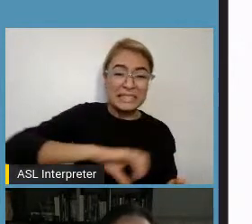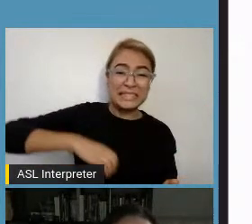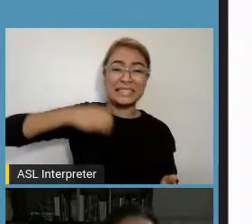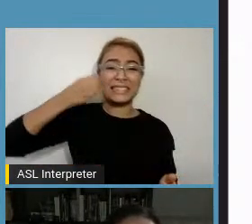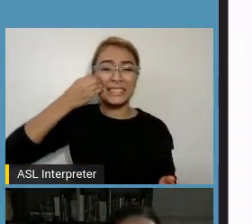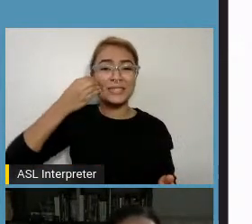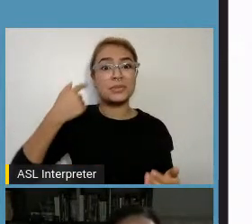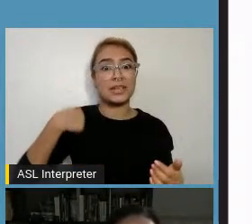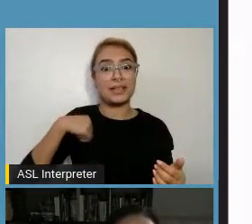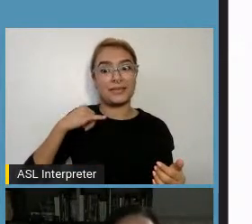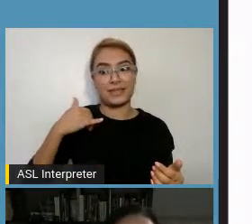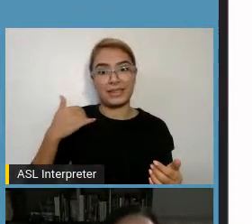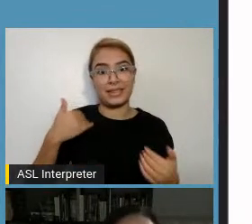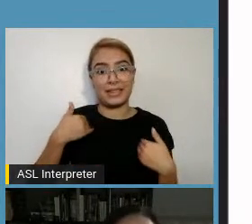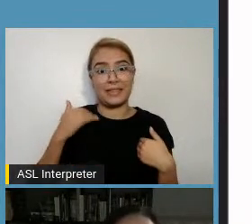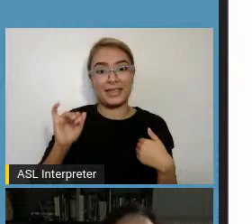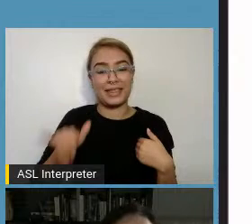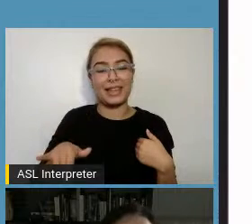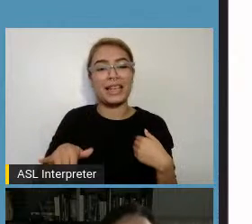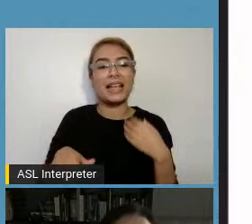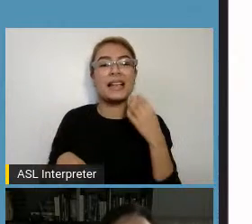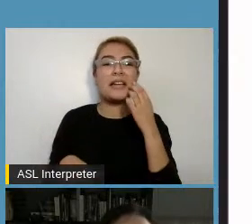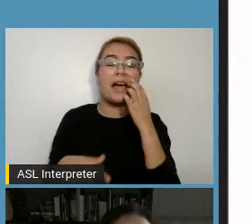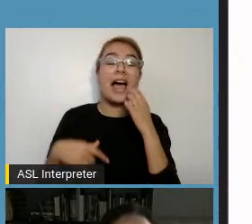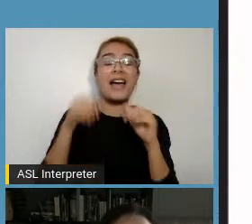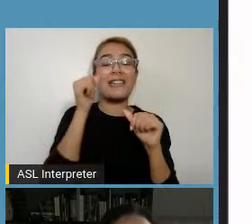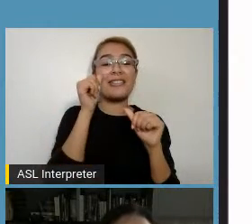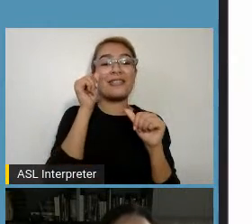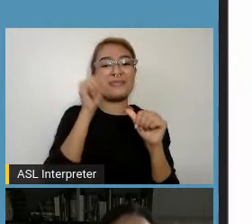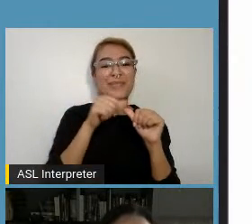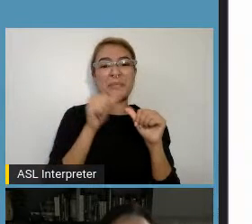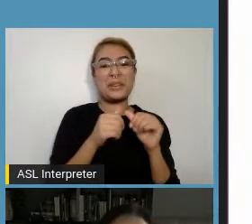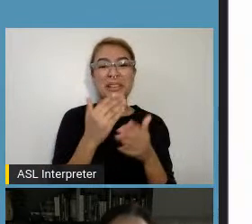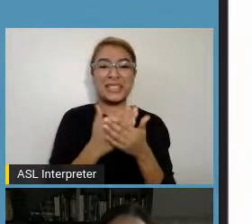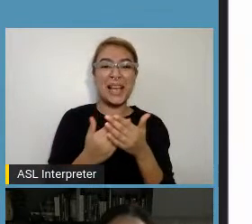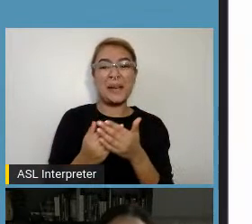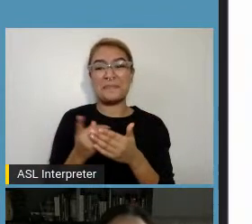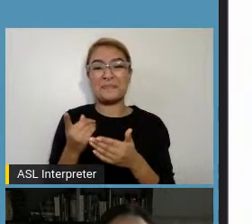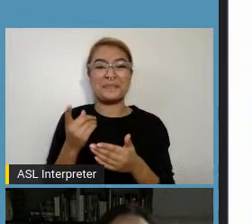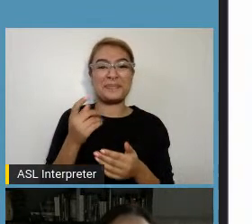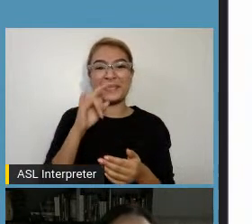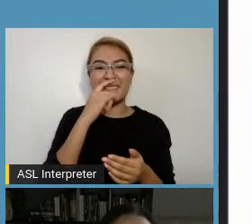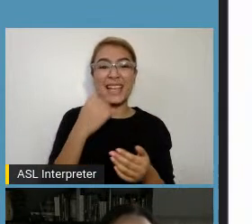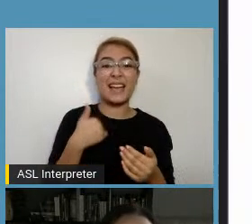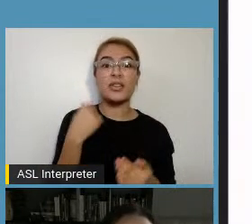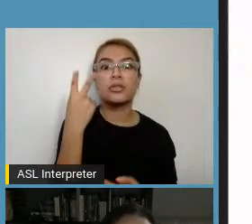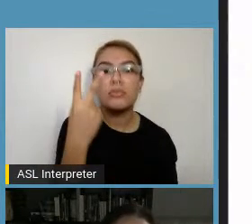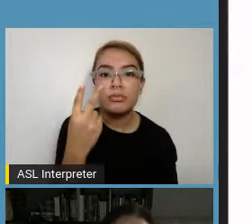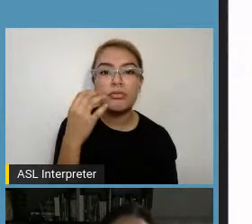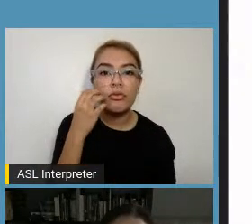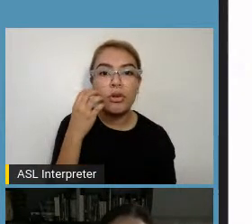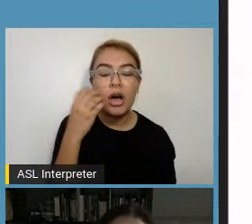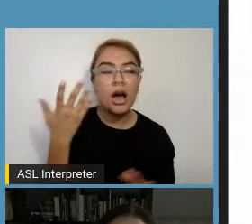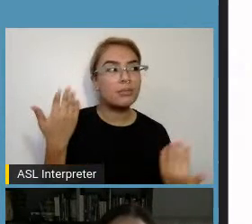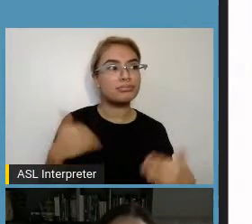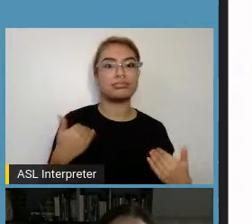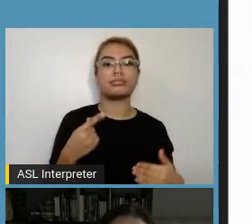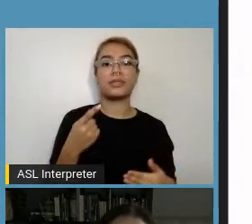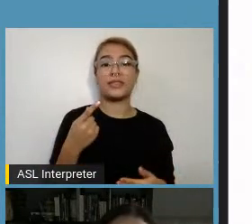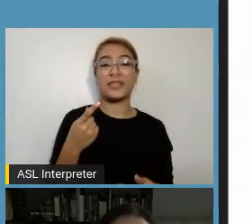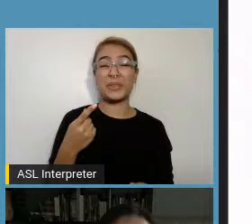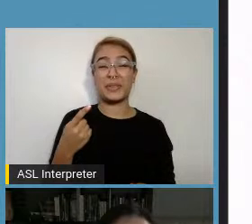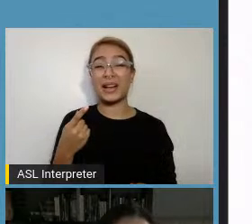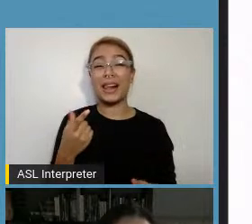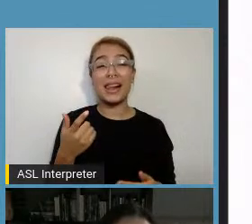was really amazing. I remember some really spoiled kids had 2 phones in their house. And if they were really spoiled when they were teenagers,